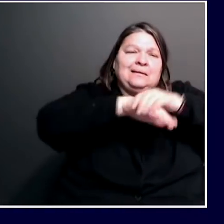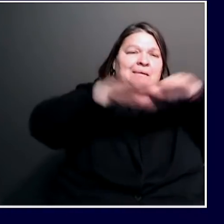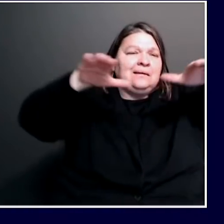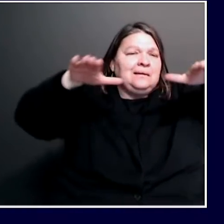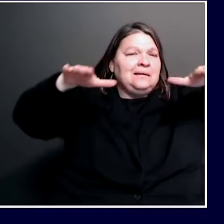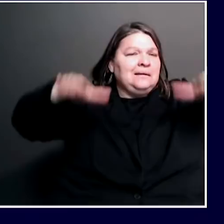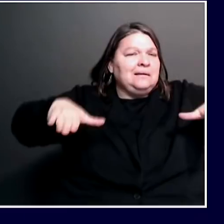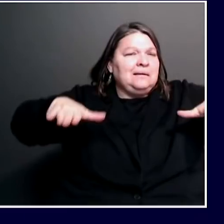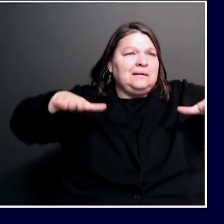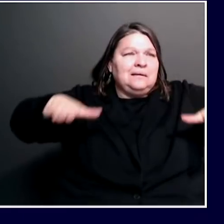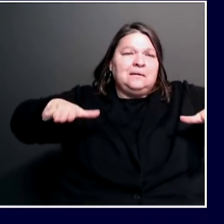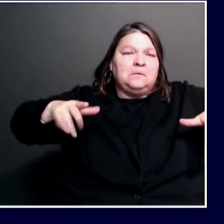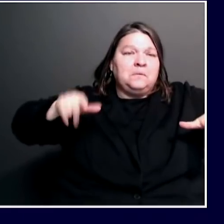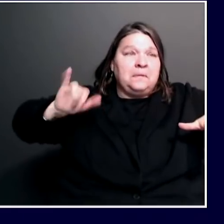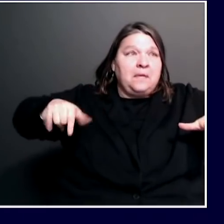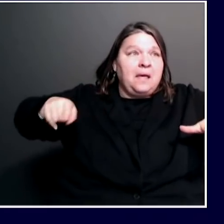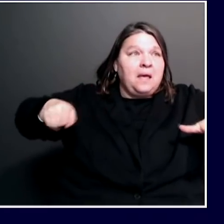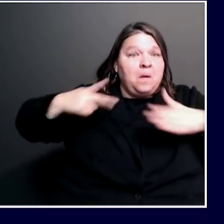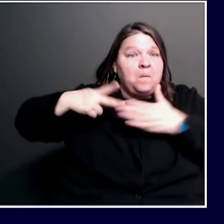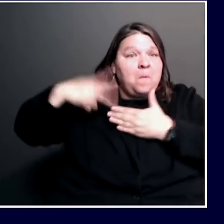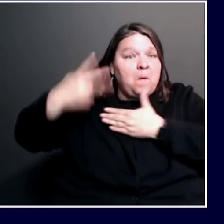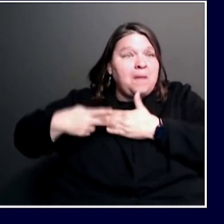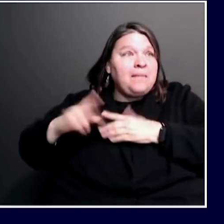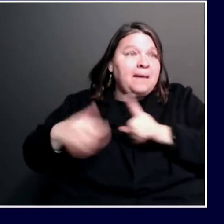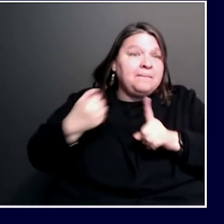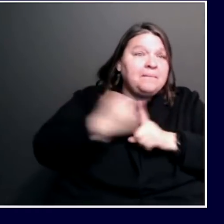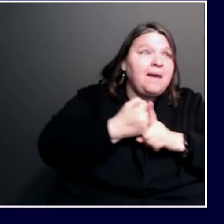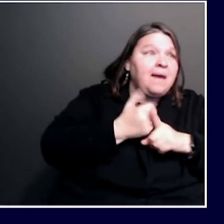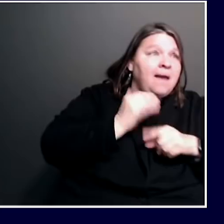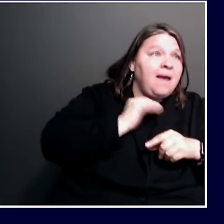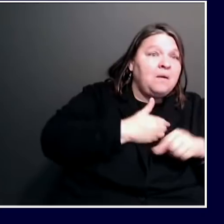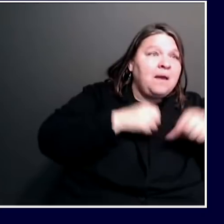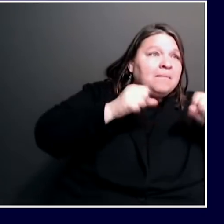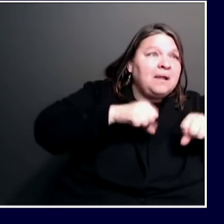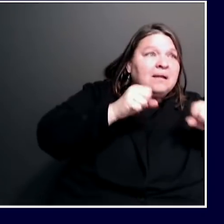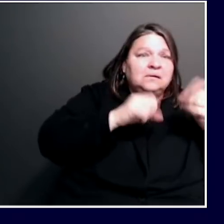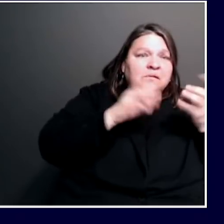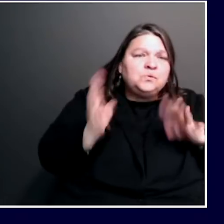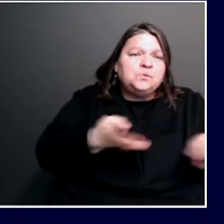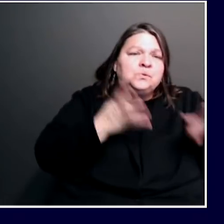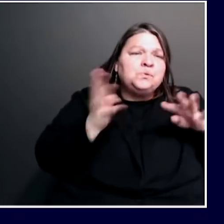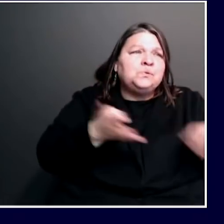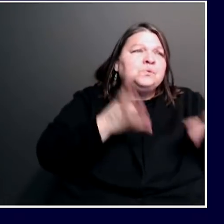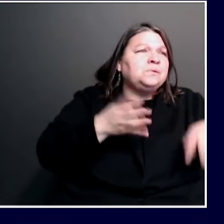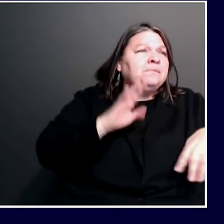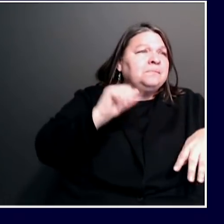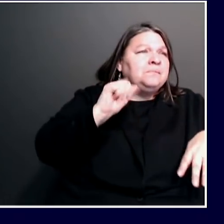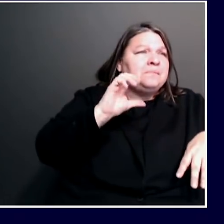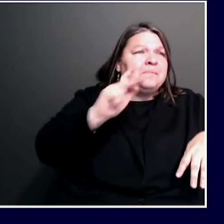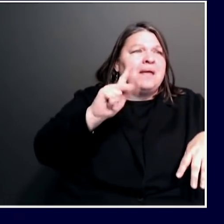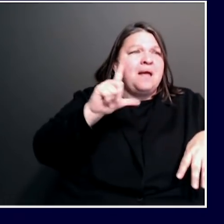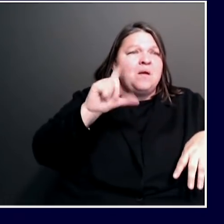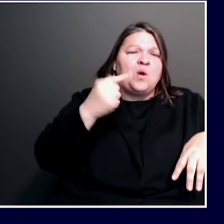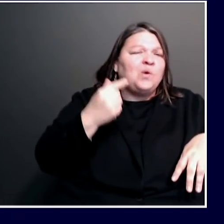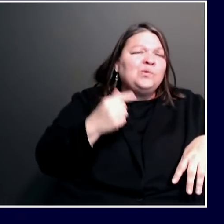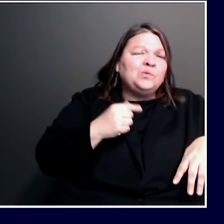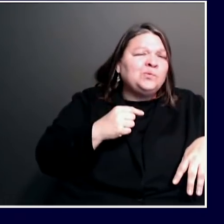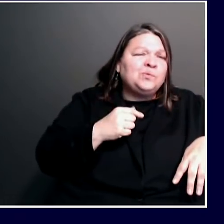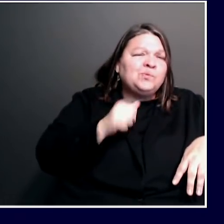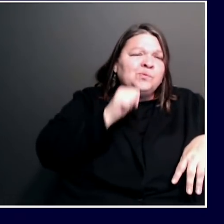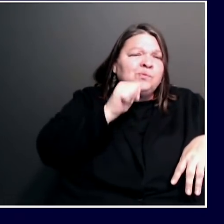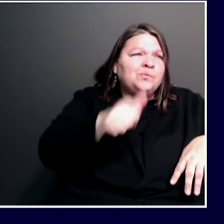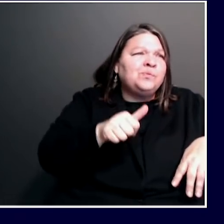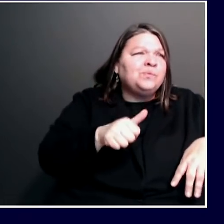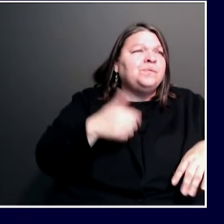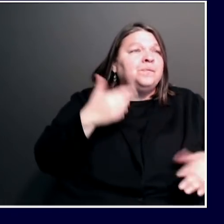does not affect the ability to work our way through the backlog in direct terms. It might free up a little bit